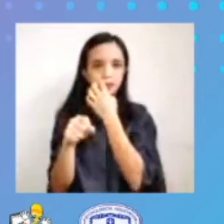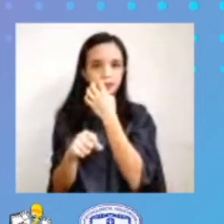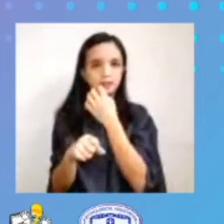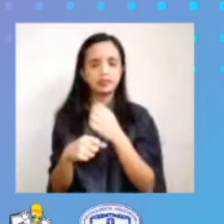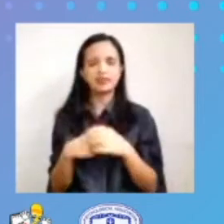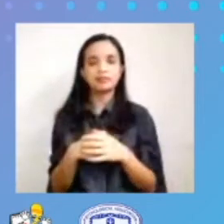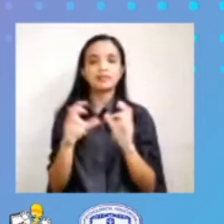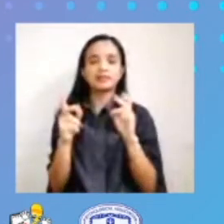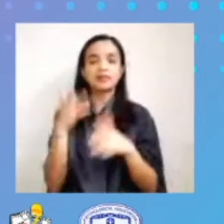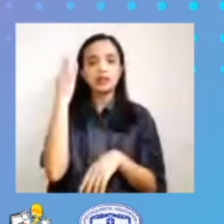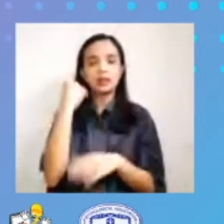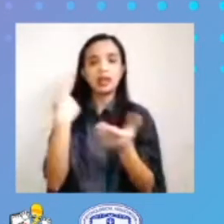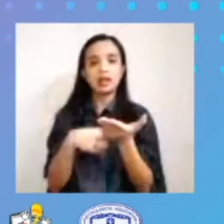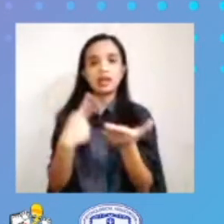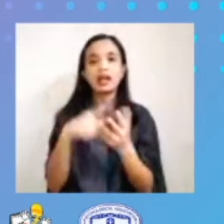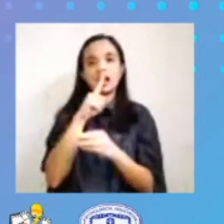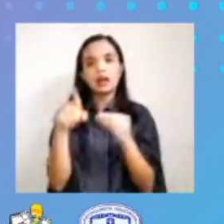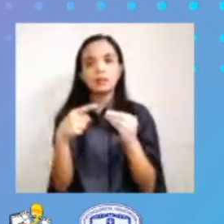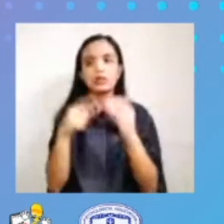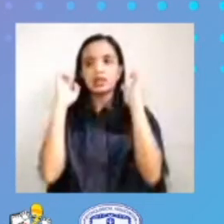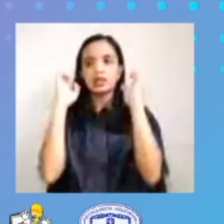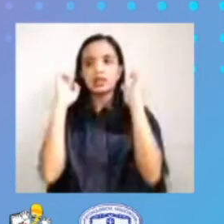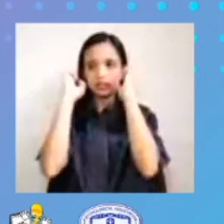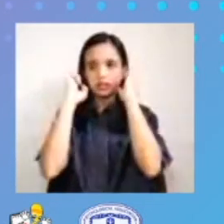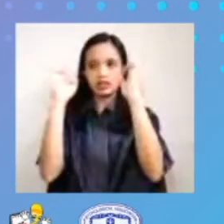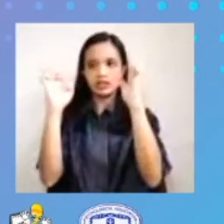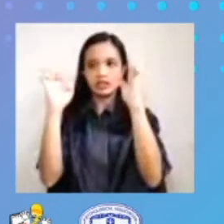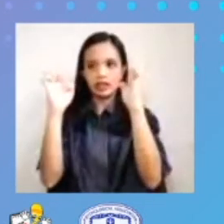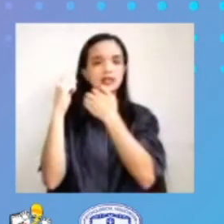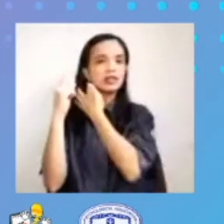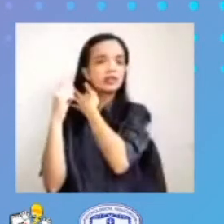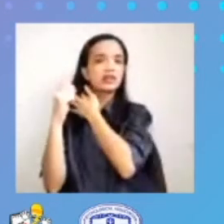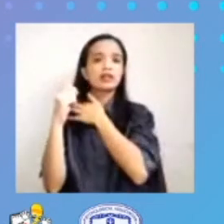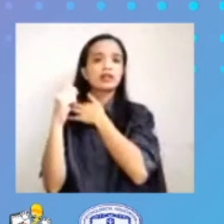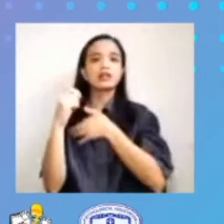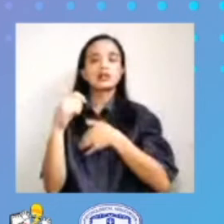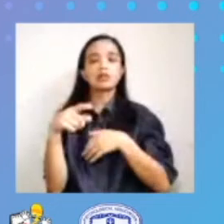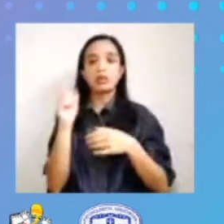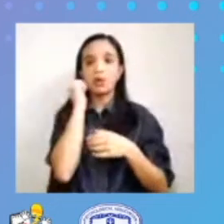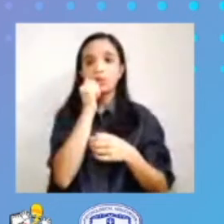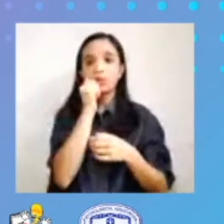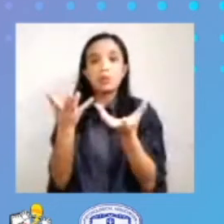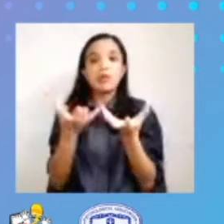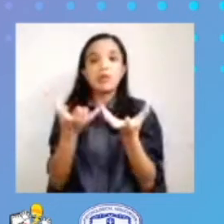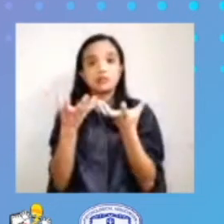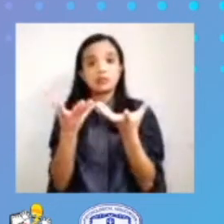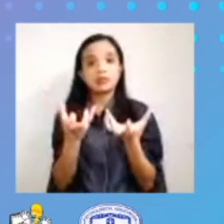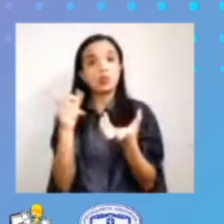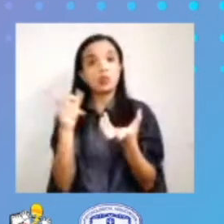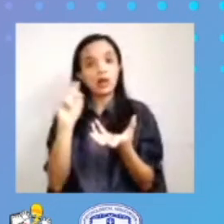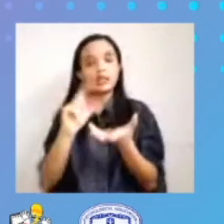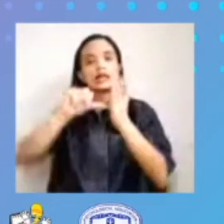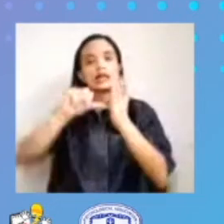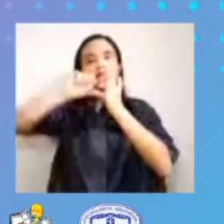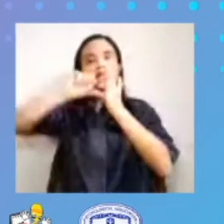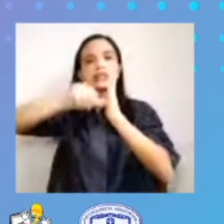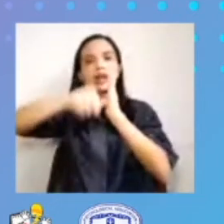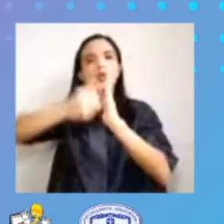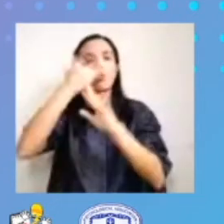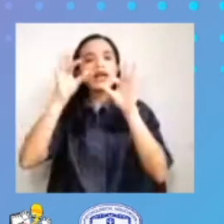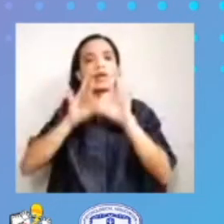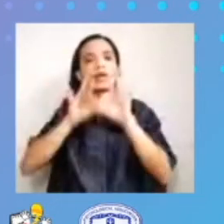our general health. So as long as we are able to tackle all of these necessities for